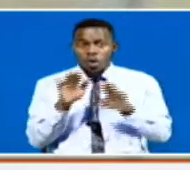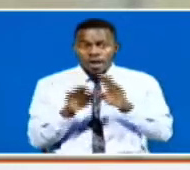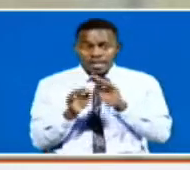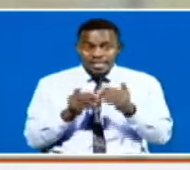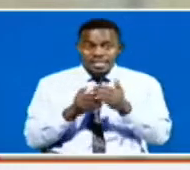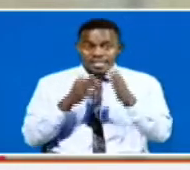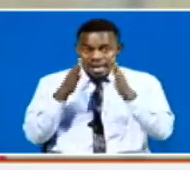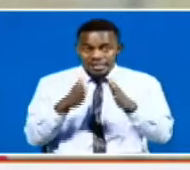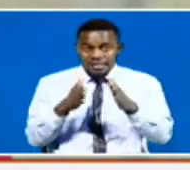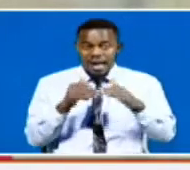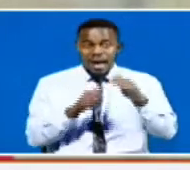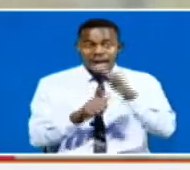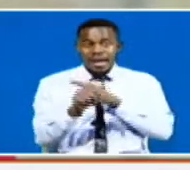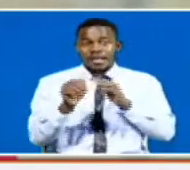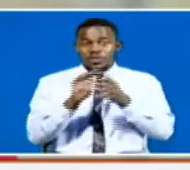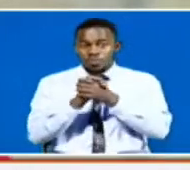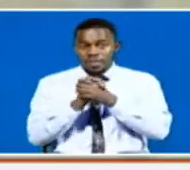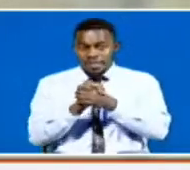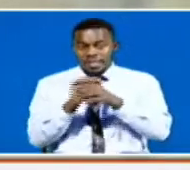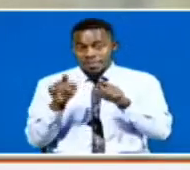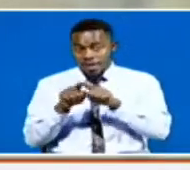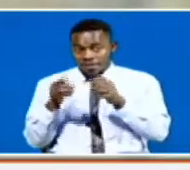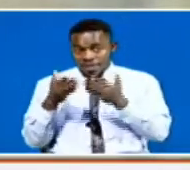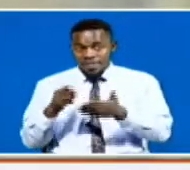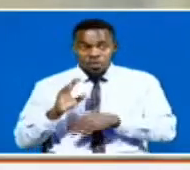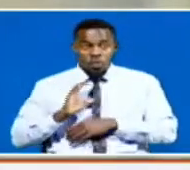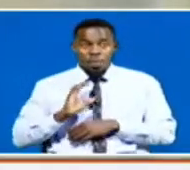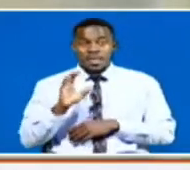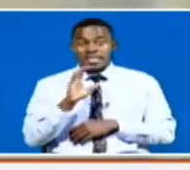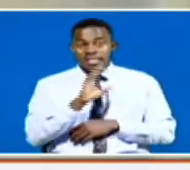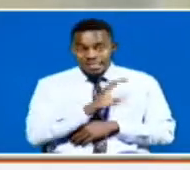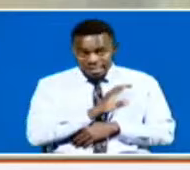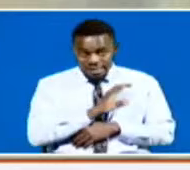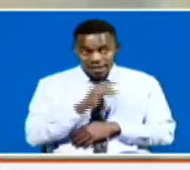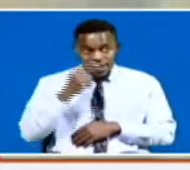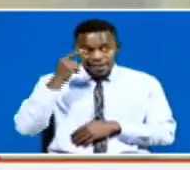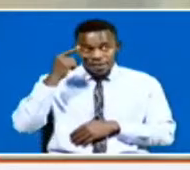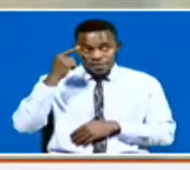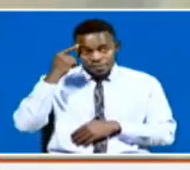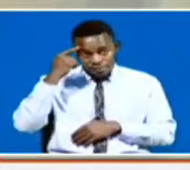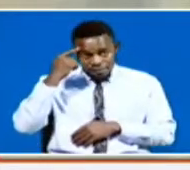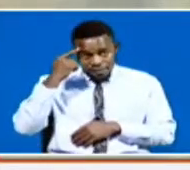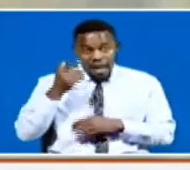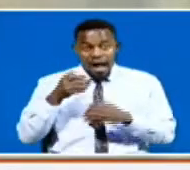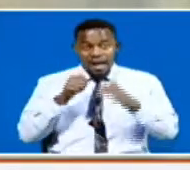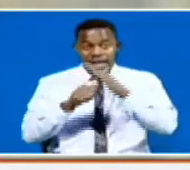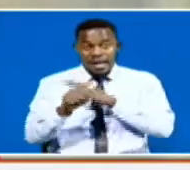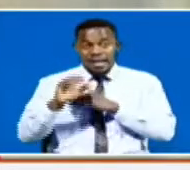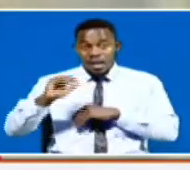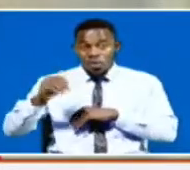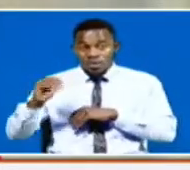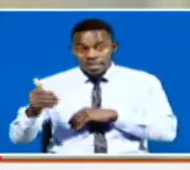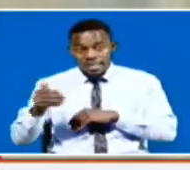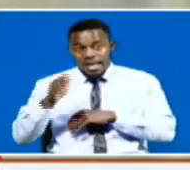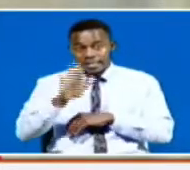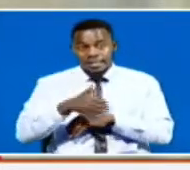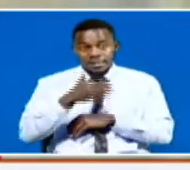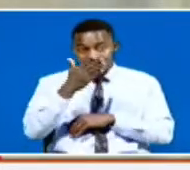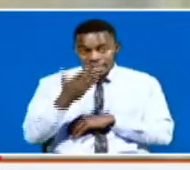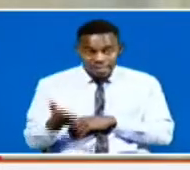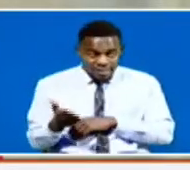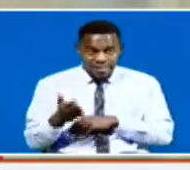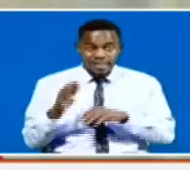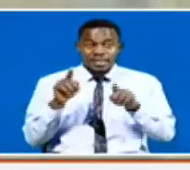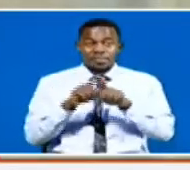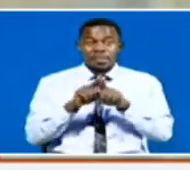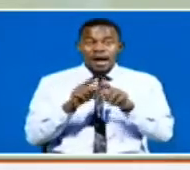of the committee membership for our MCAs in different county assemblies, and we want to urge our MCAs not